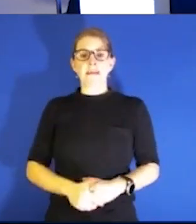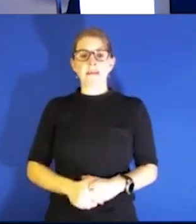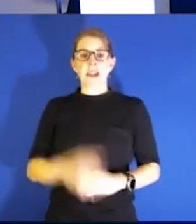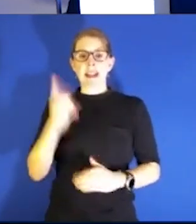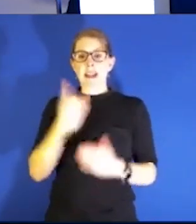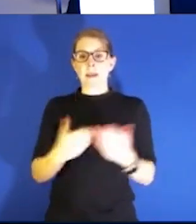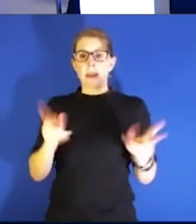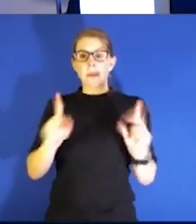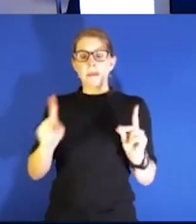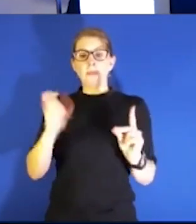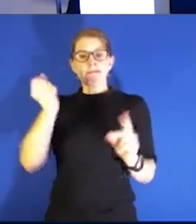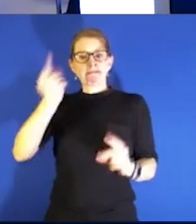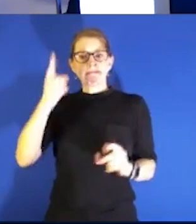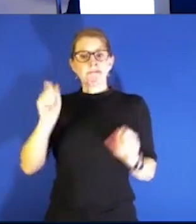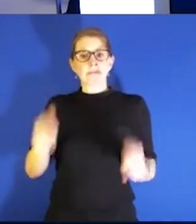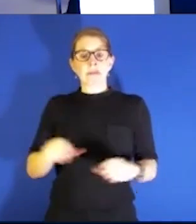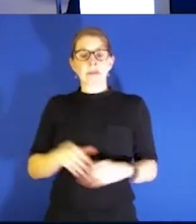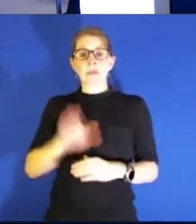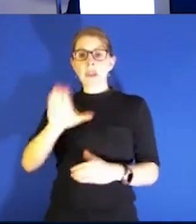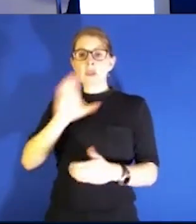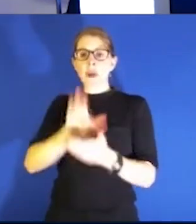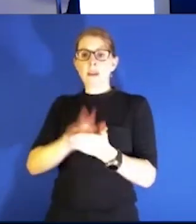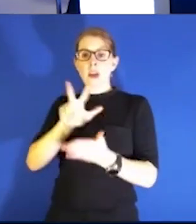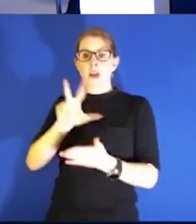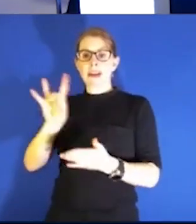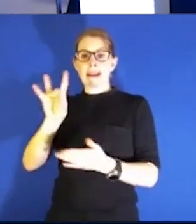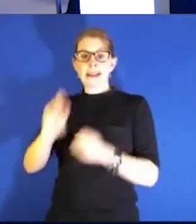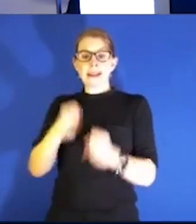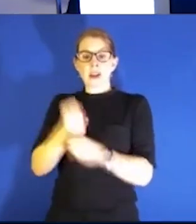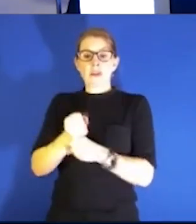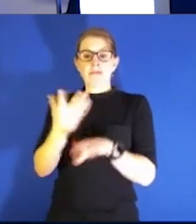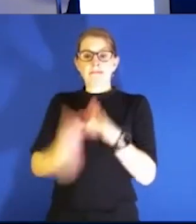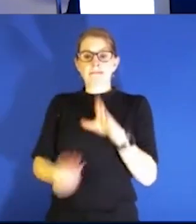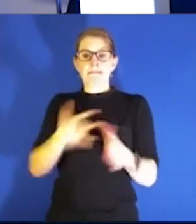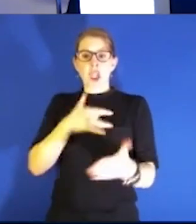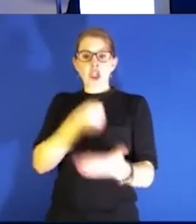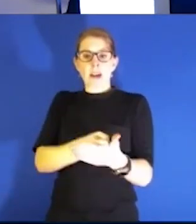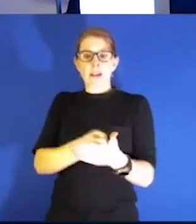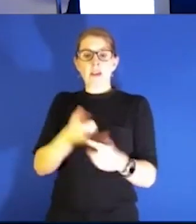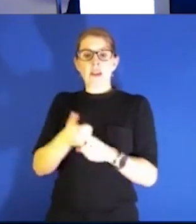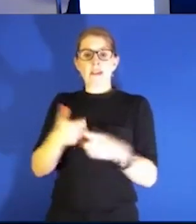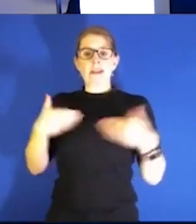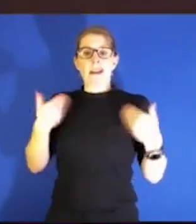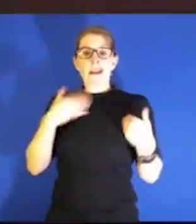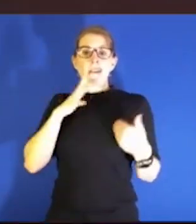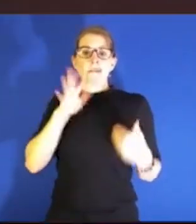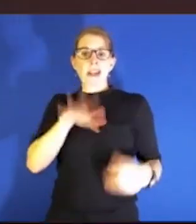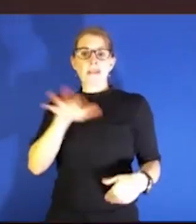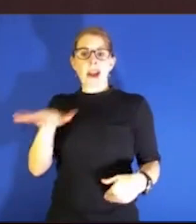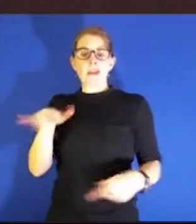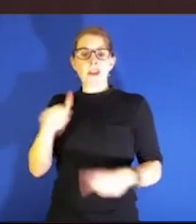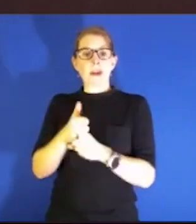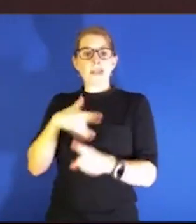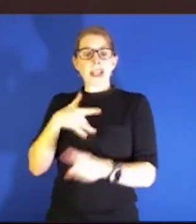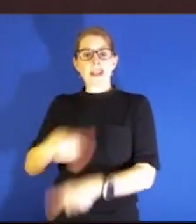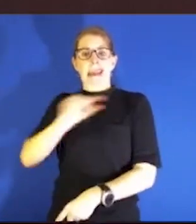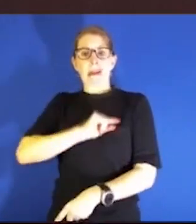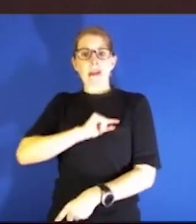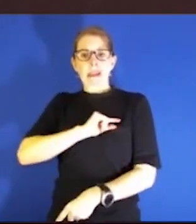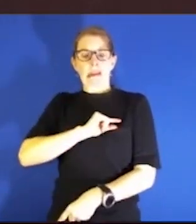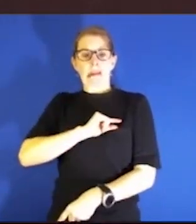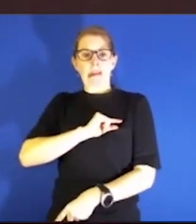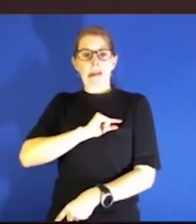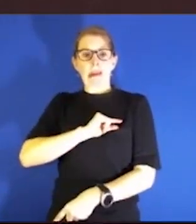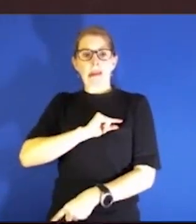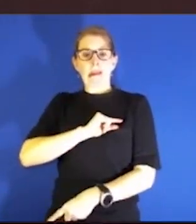to. His wife of 38 years had passed away of a heart attack. She was young, 55 years old, and he feels guilty about